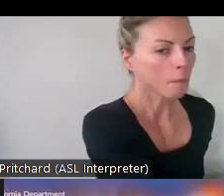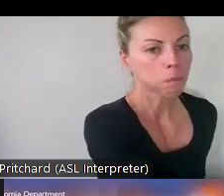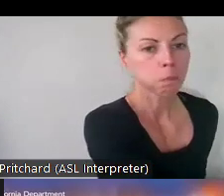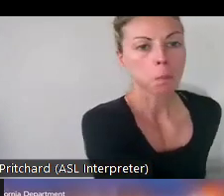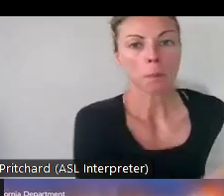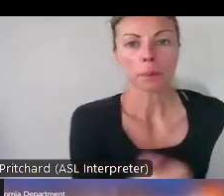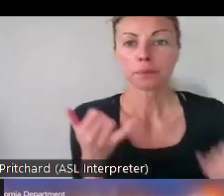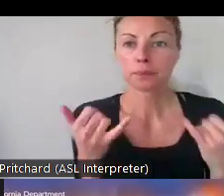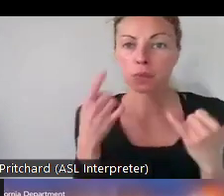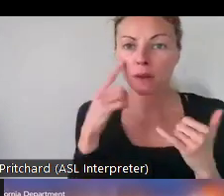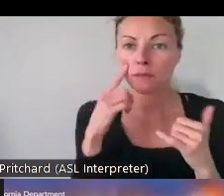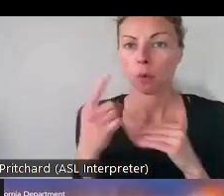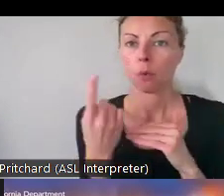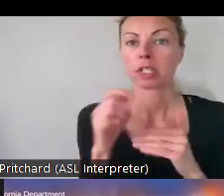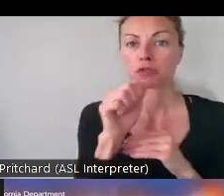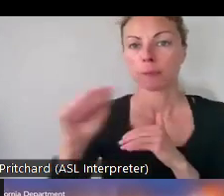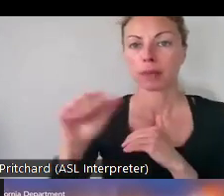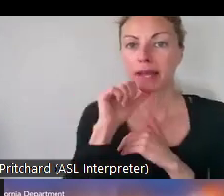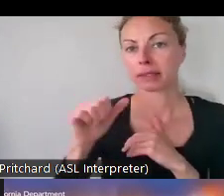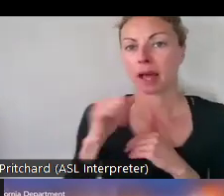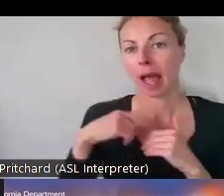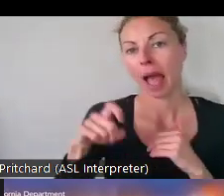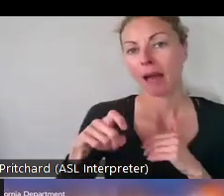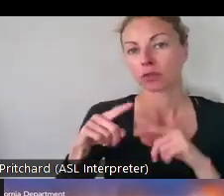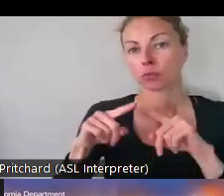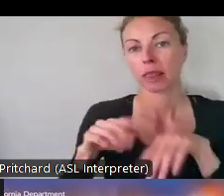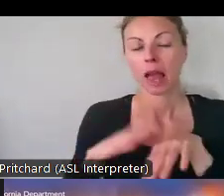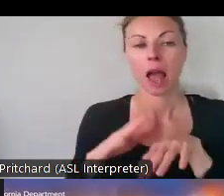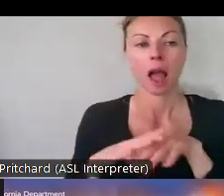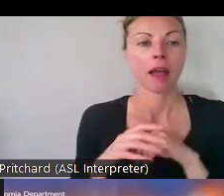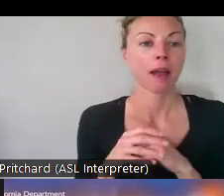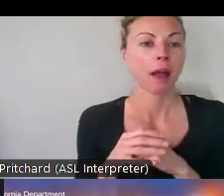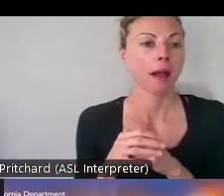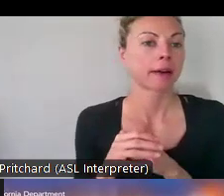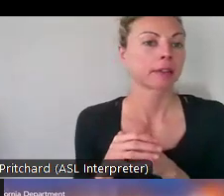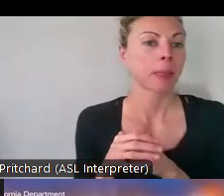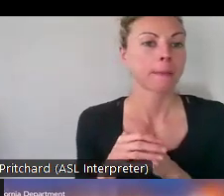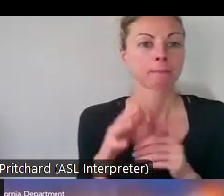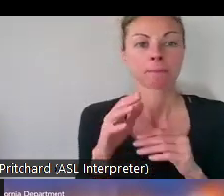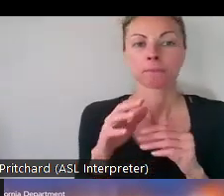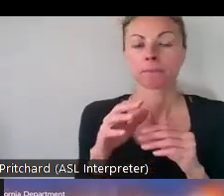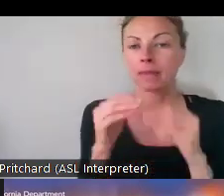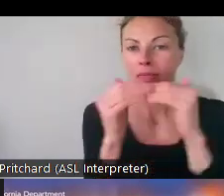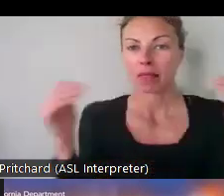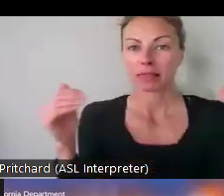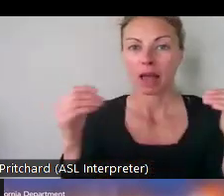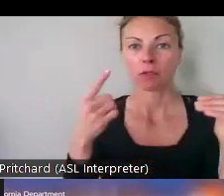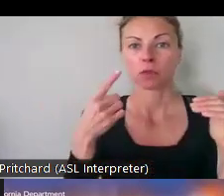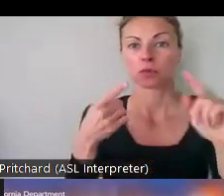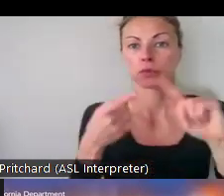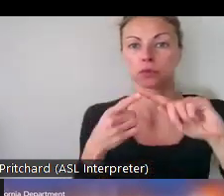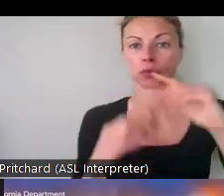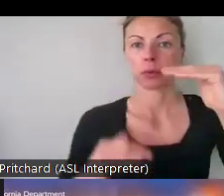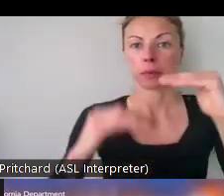only for the AAAs that have not had to rely on the hold harmless levels to make themselves whole. So